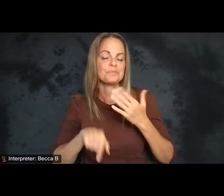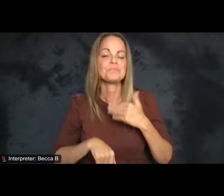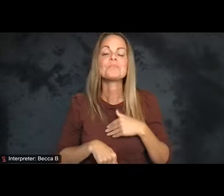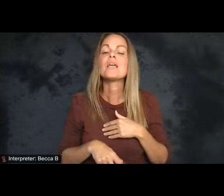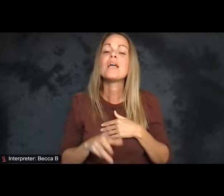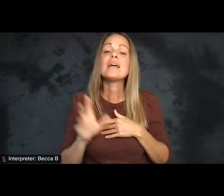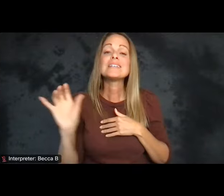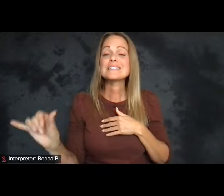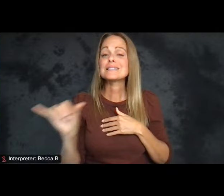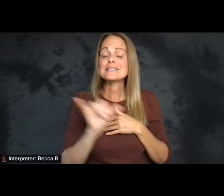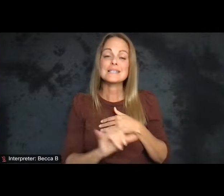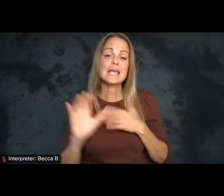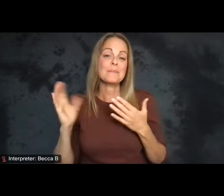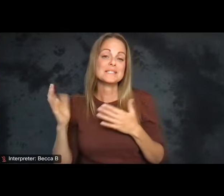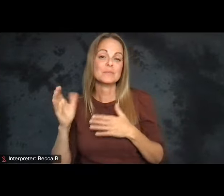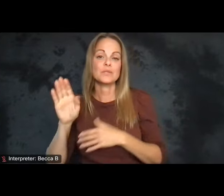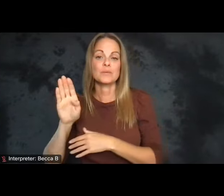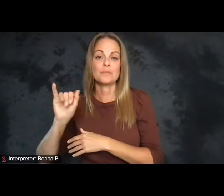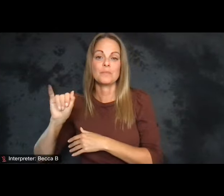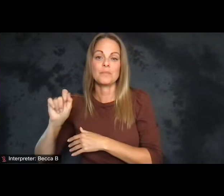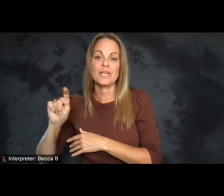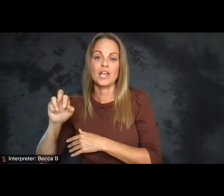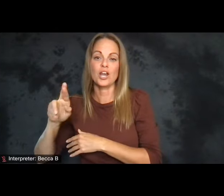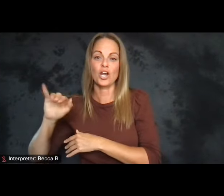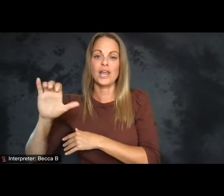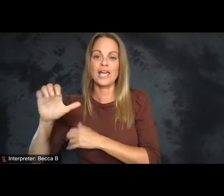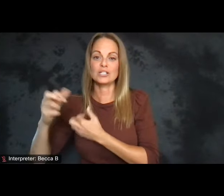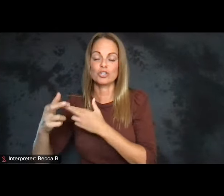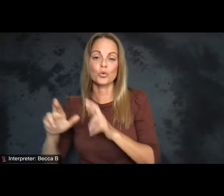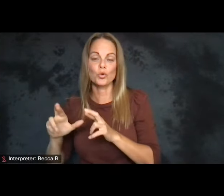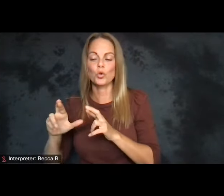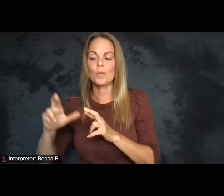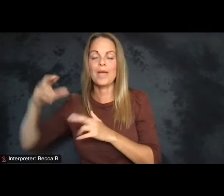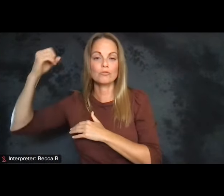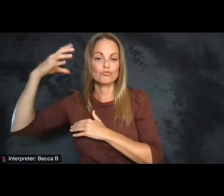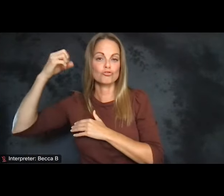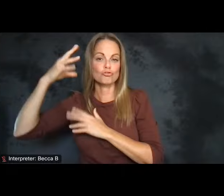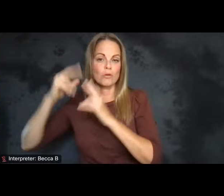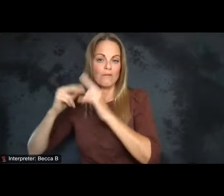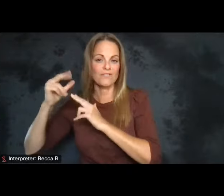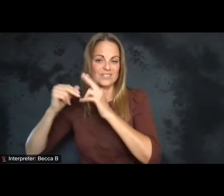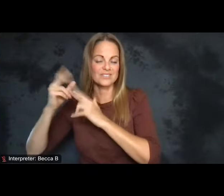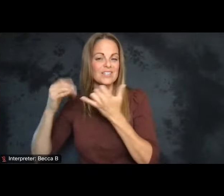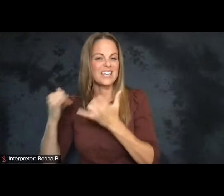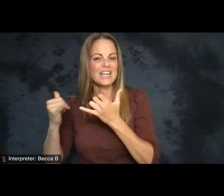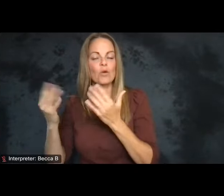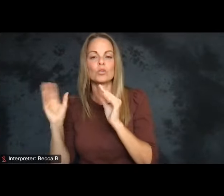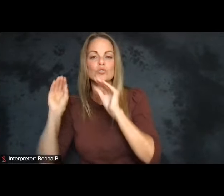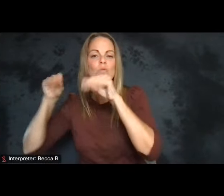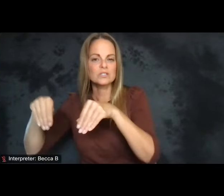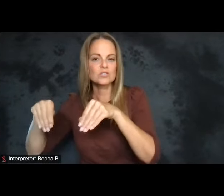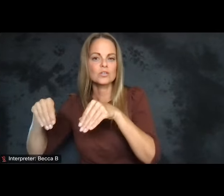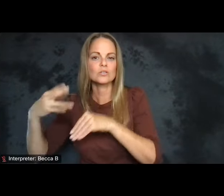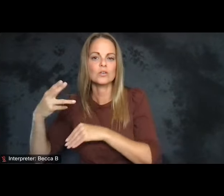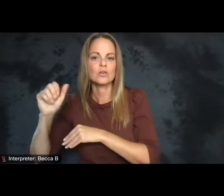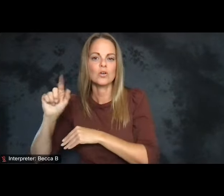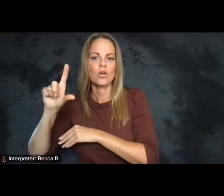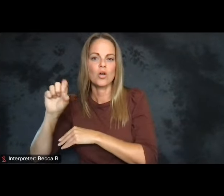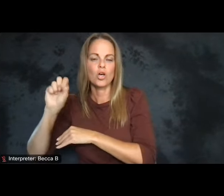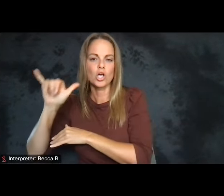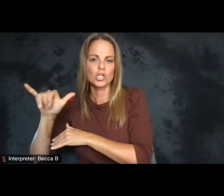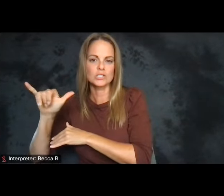with the bariatric room and the shower facilities that we're trying to upgrade and install at the Halsey Hall. So